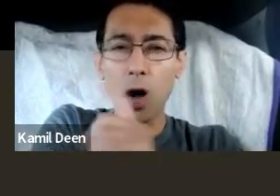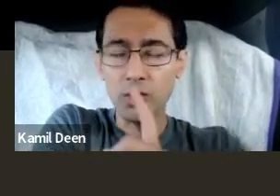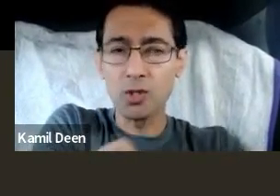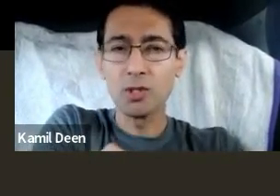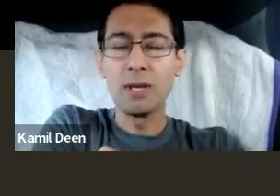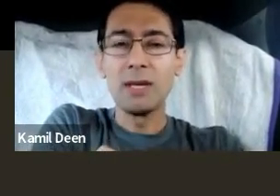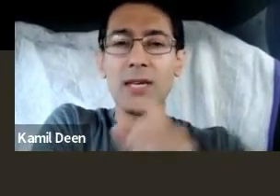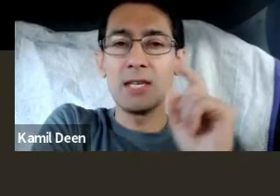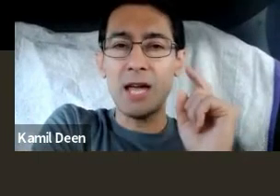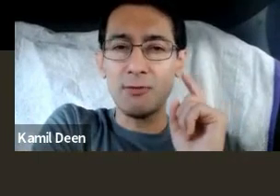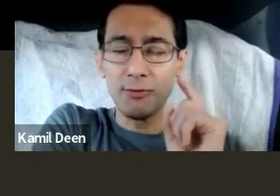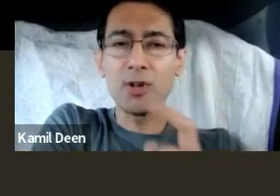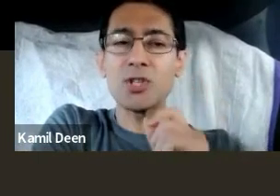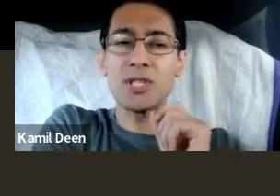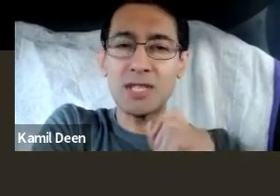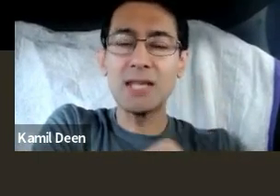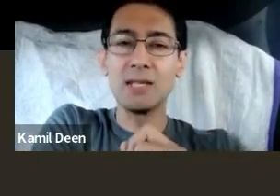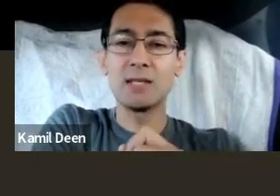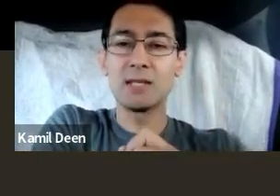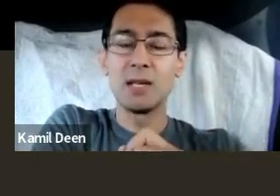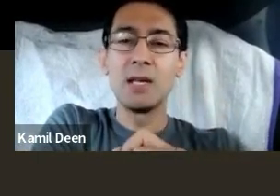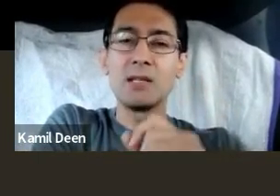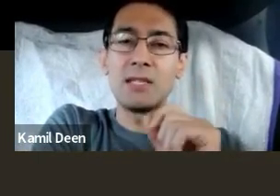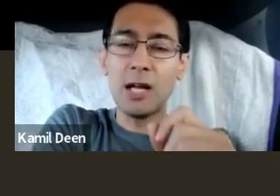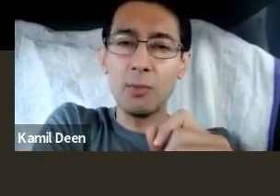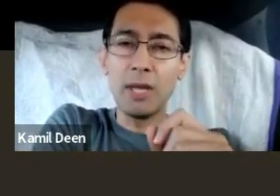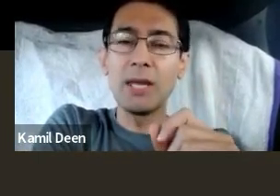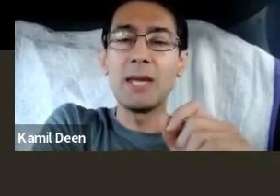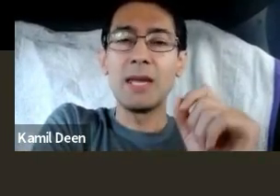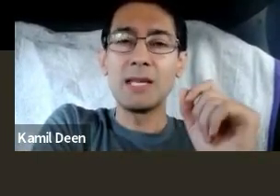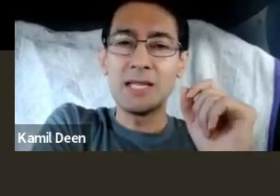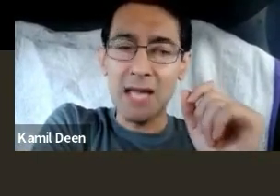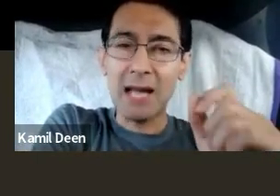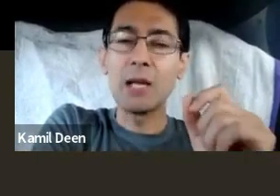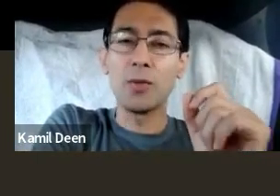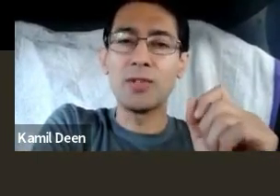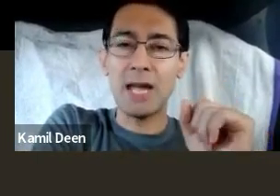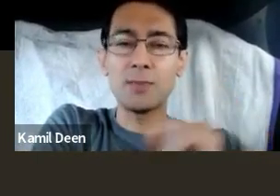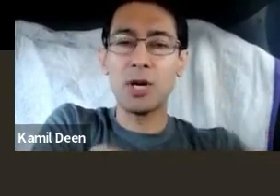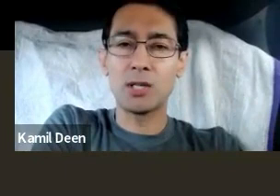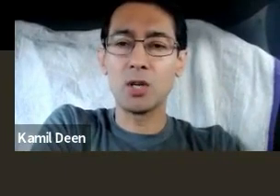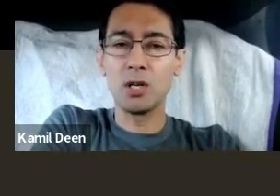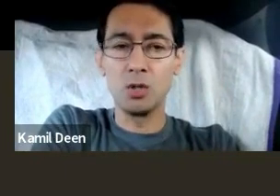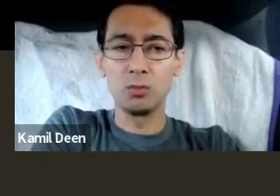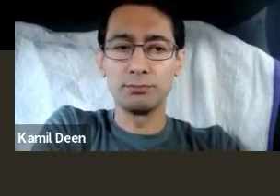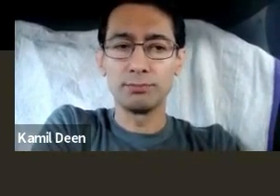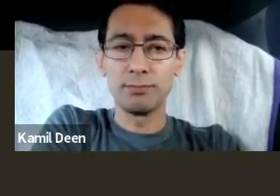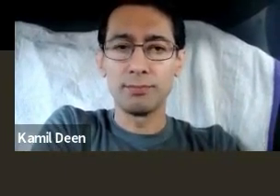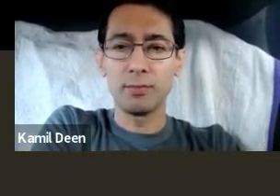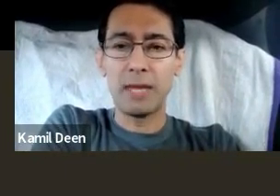I want is that first sentence to tell me exactly what this abstract is going to